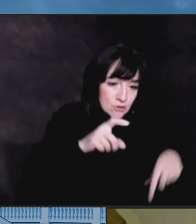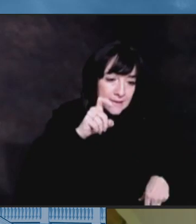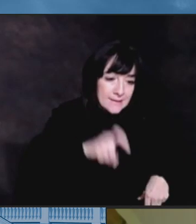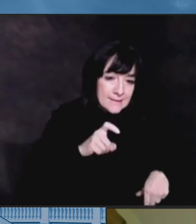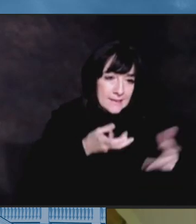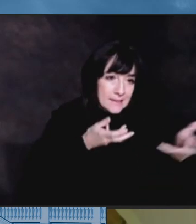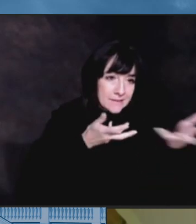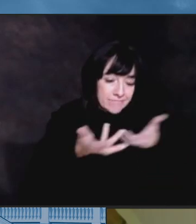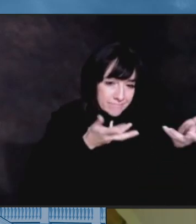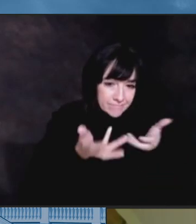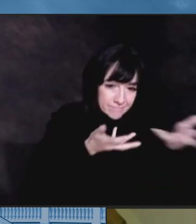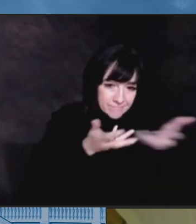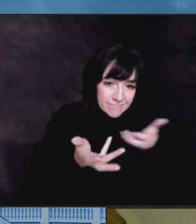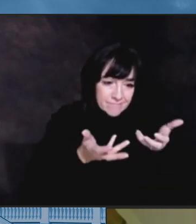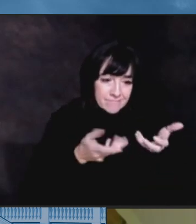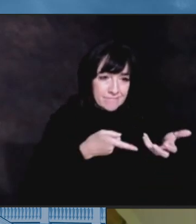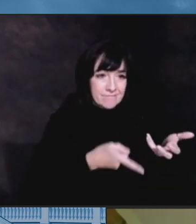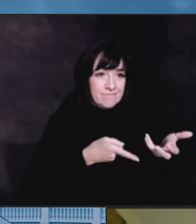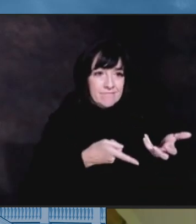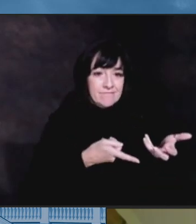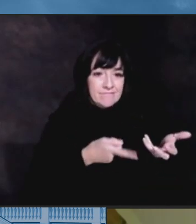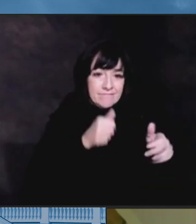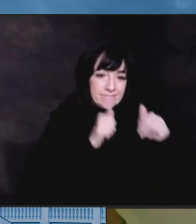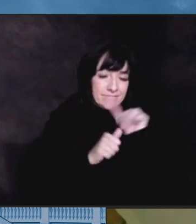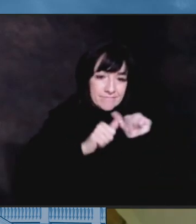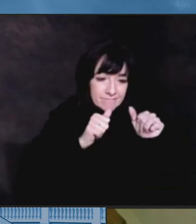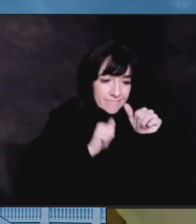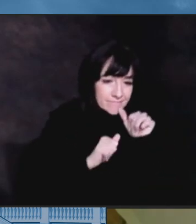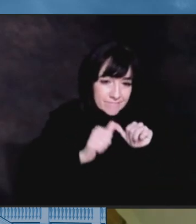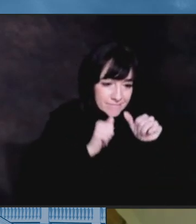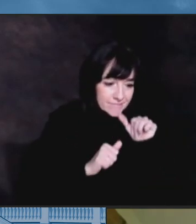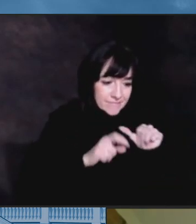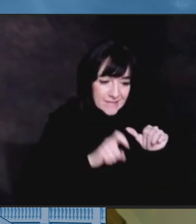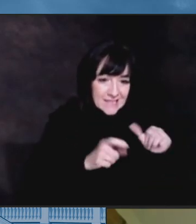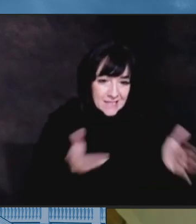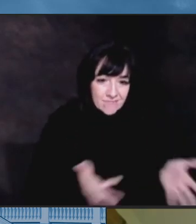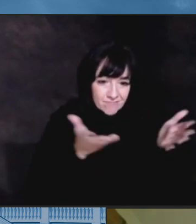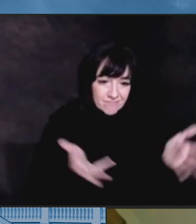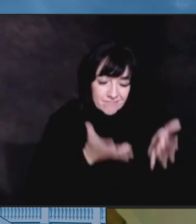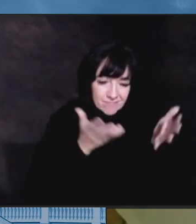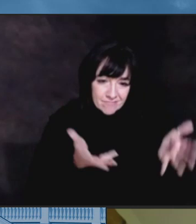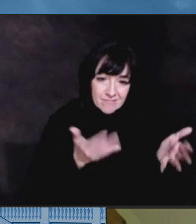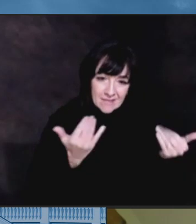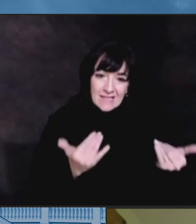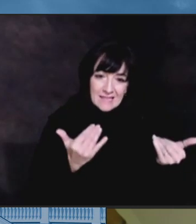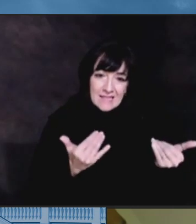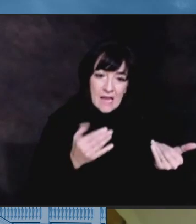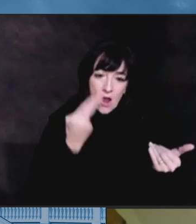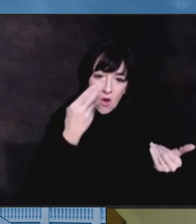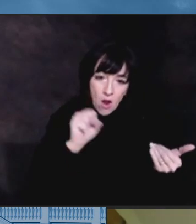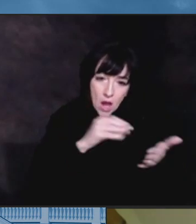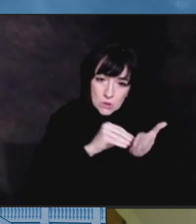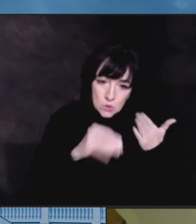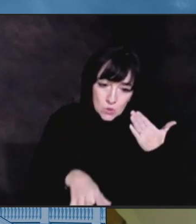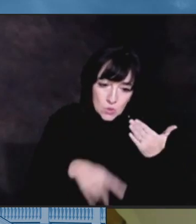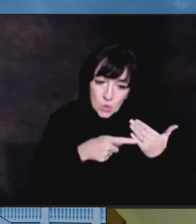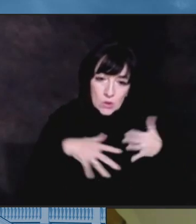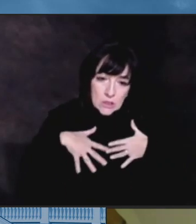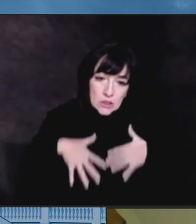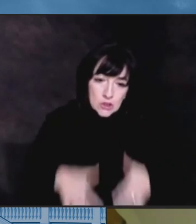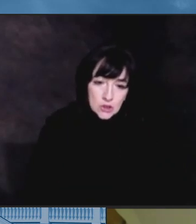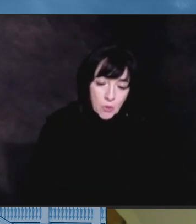question about anxiety and depression among students, high school students aren't able to